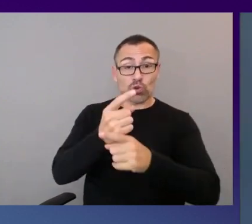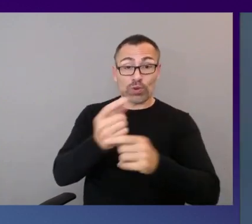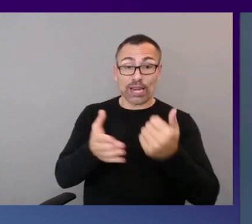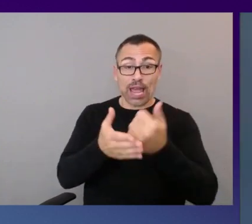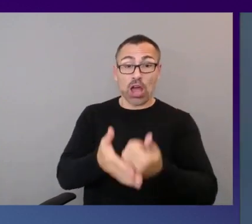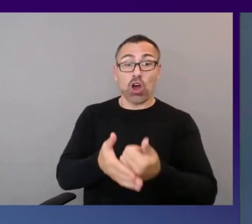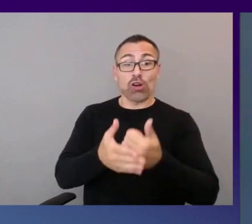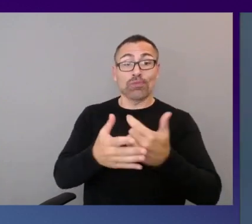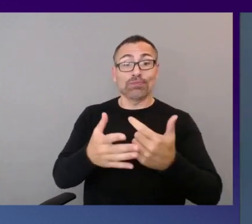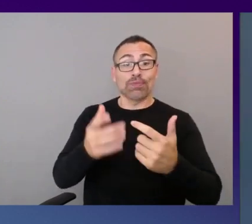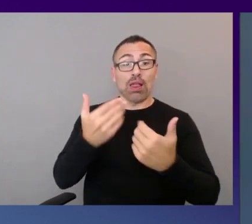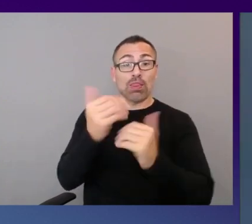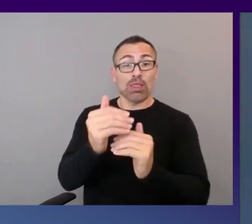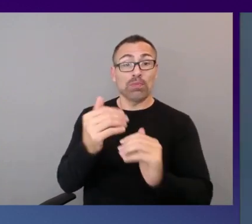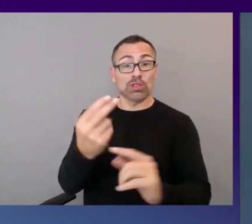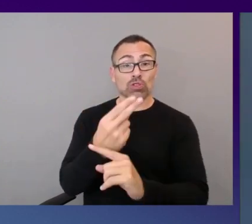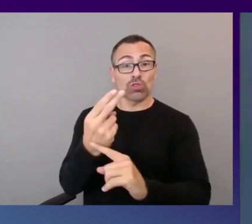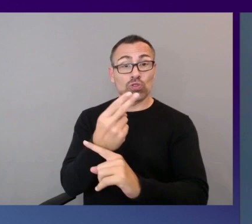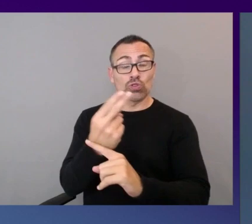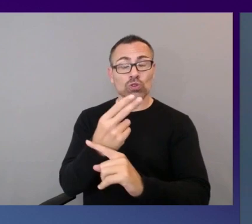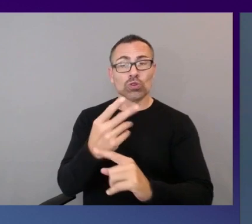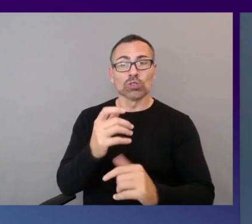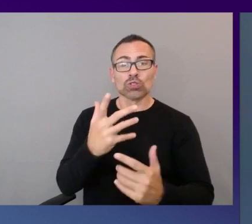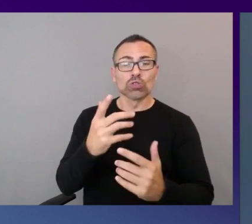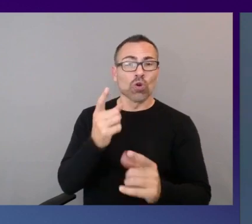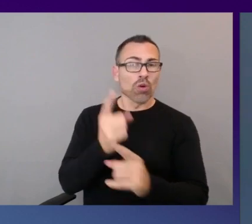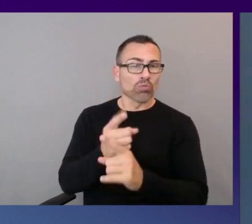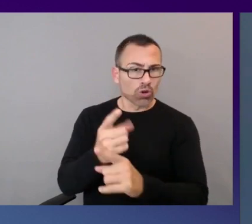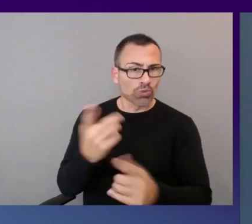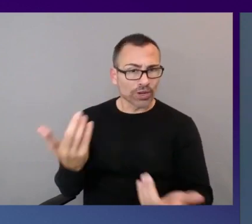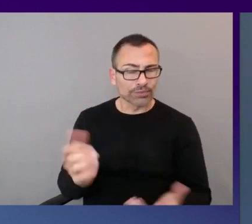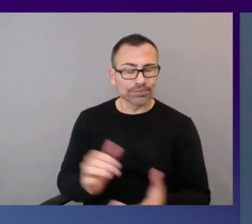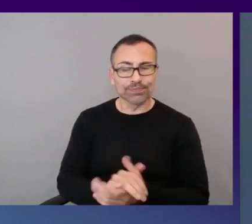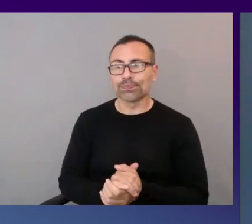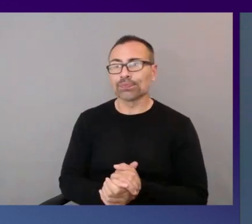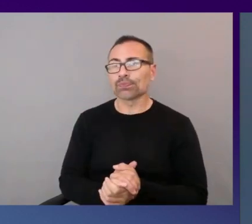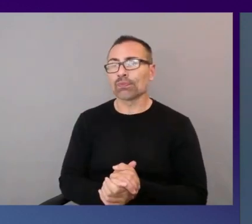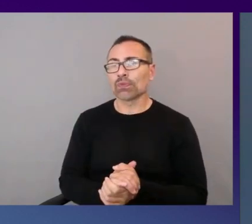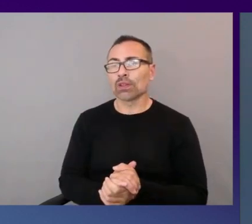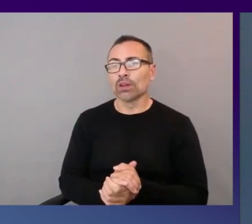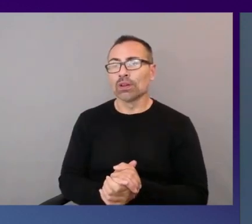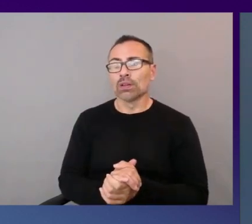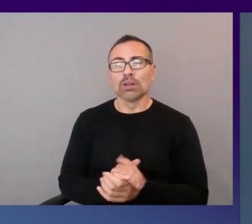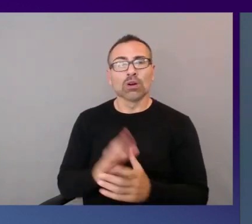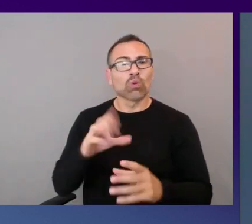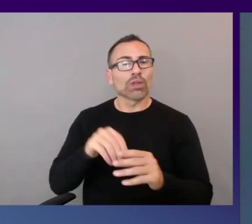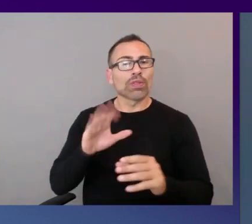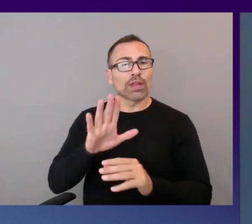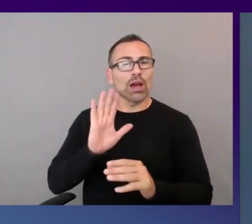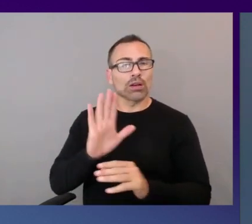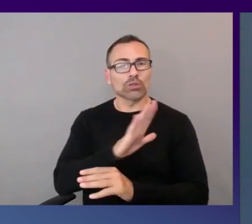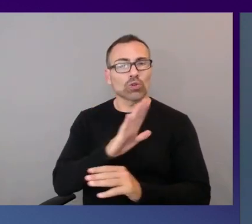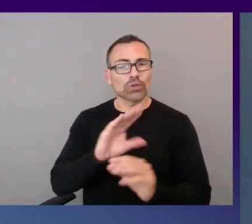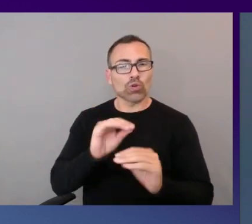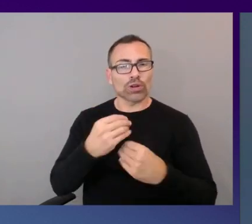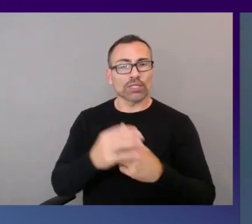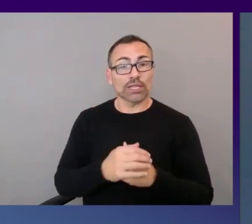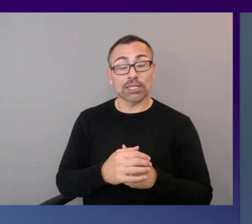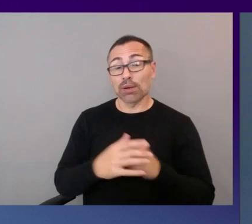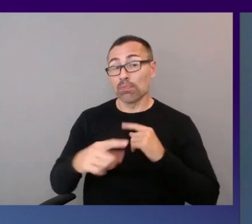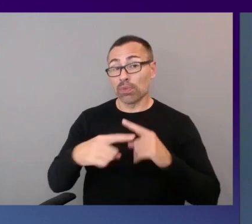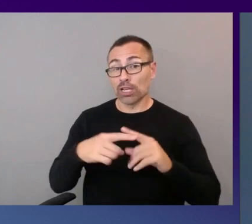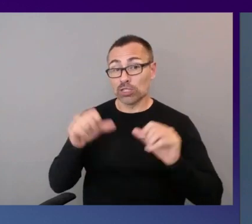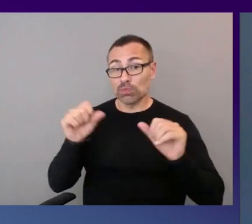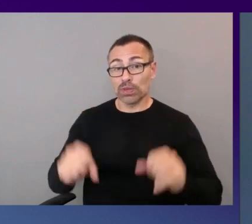of appropriate use of AI as it's being leveraged in the organization, and being able to minimize or close, you